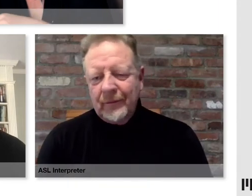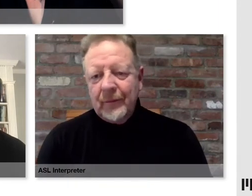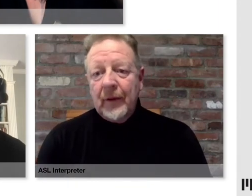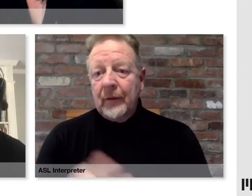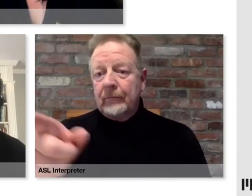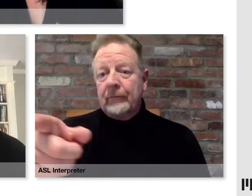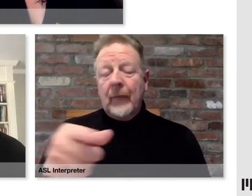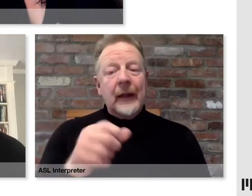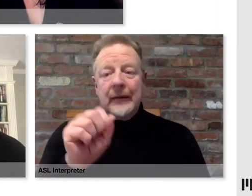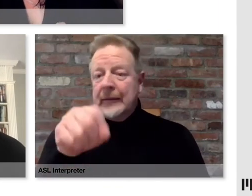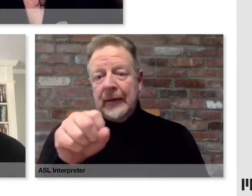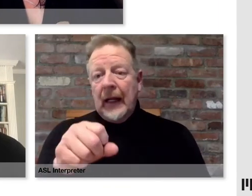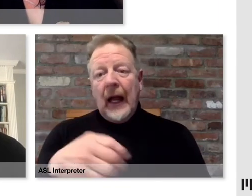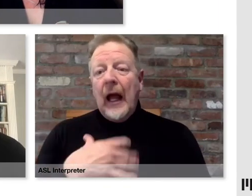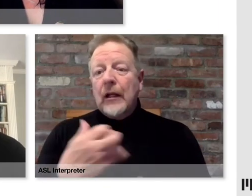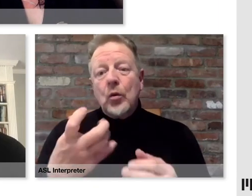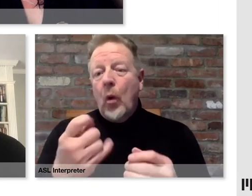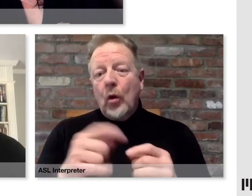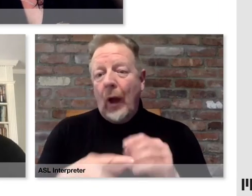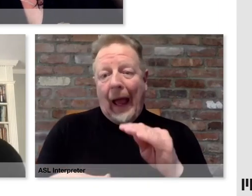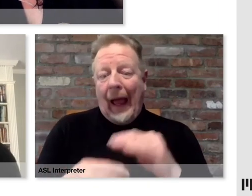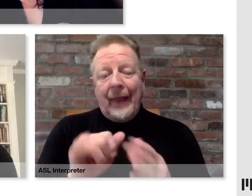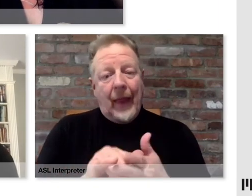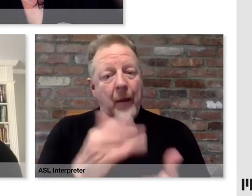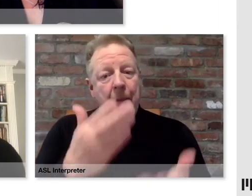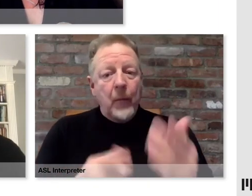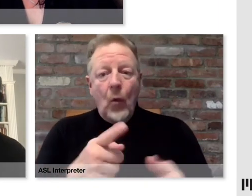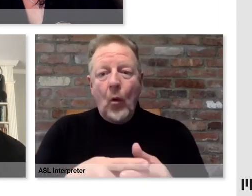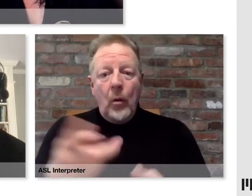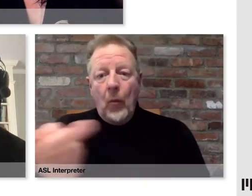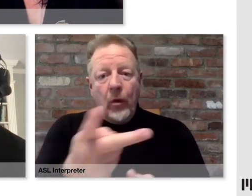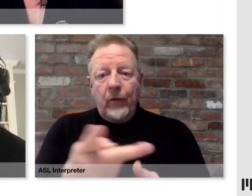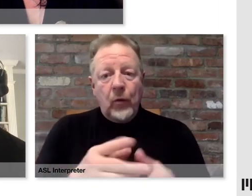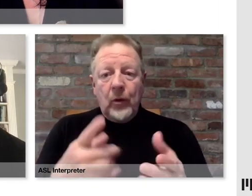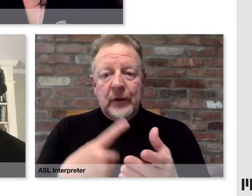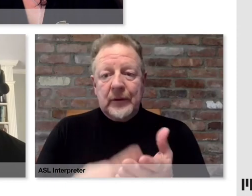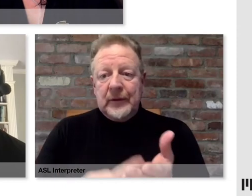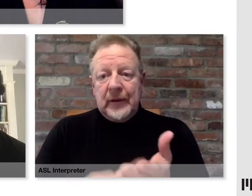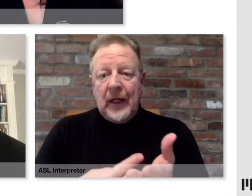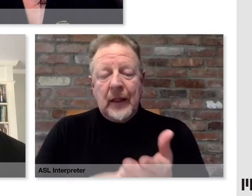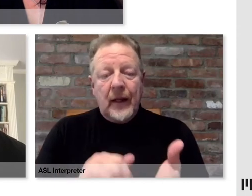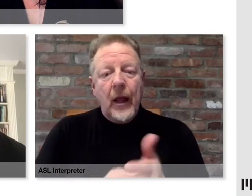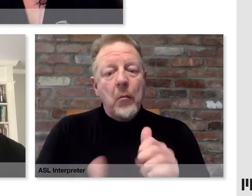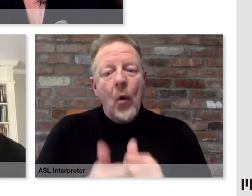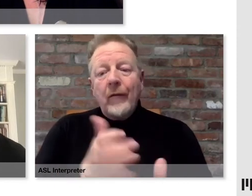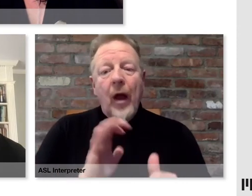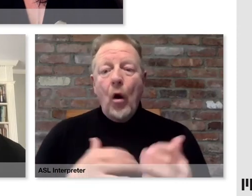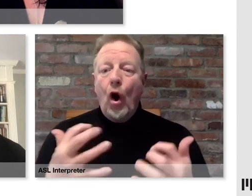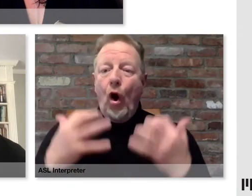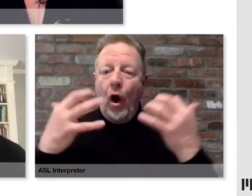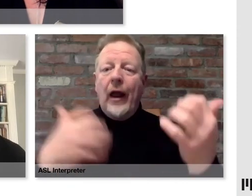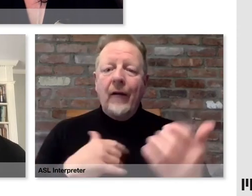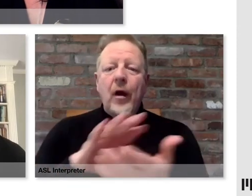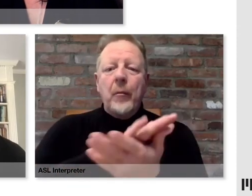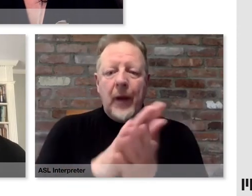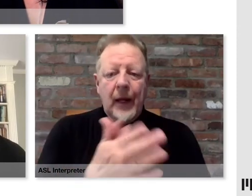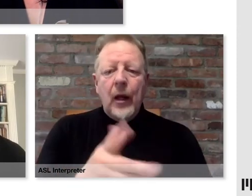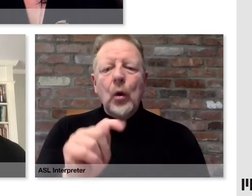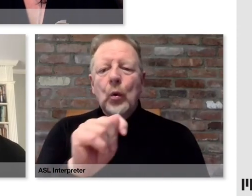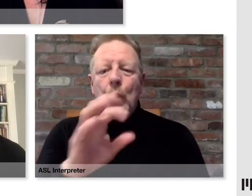I just want to say maybe what you're both getting at is that most of our audiences have become too